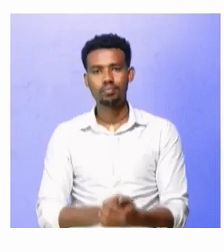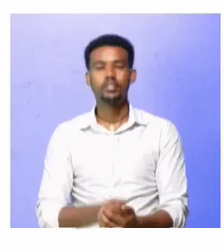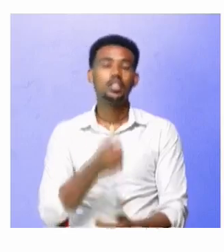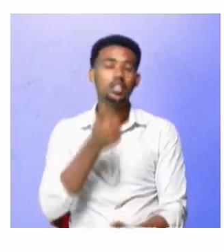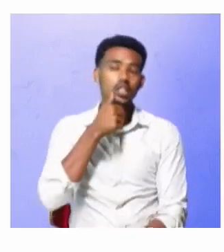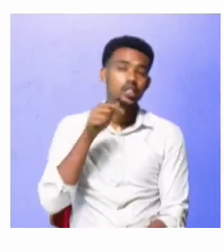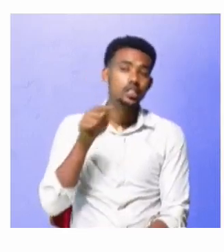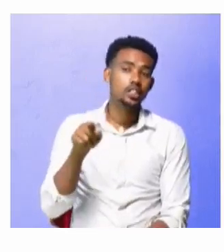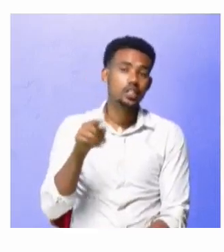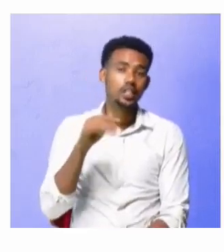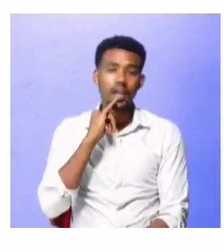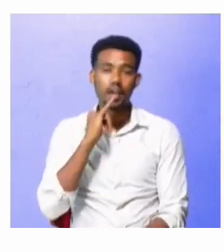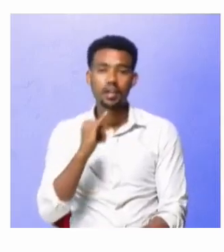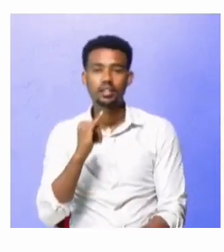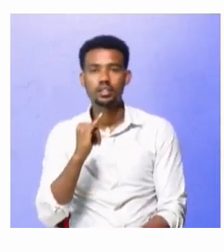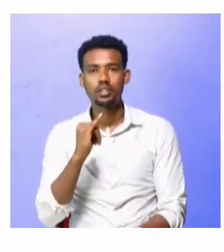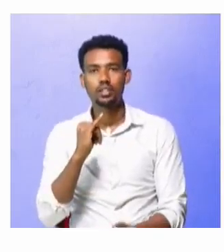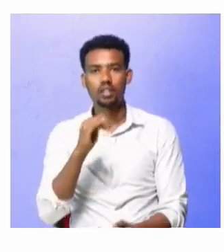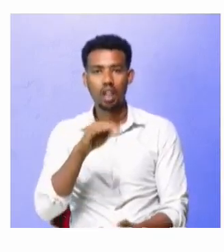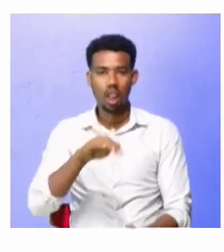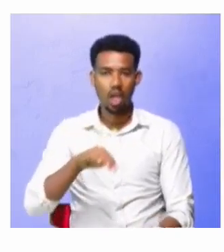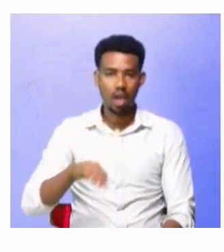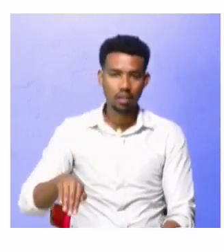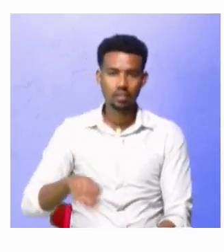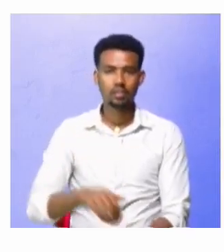She is late